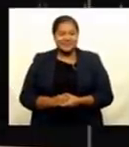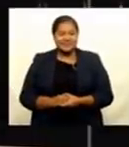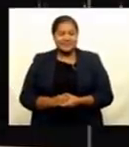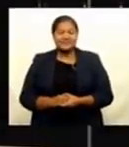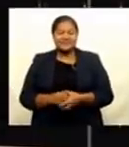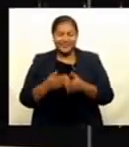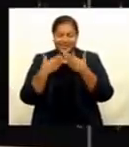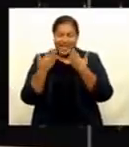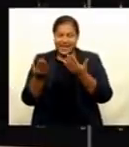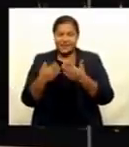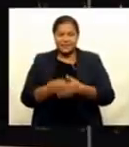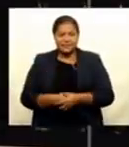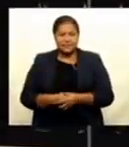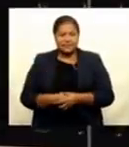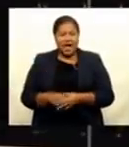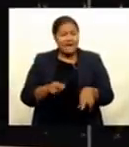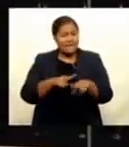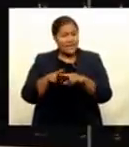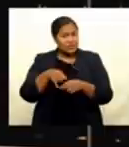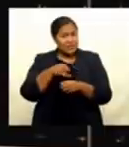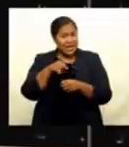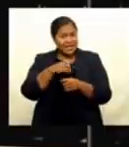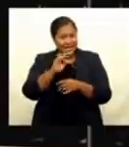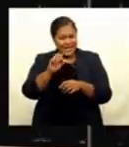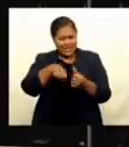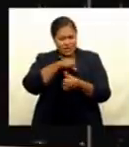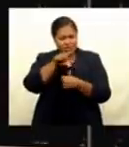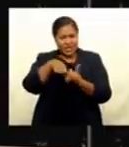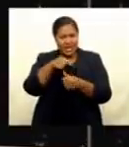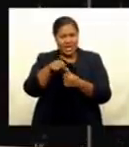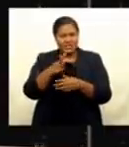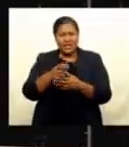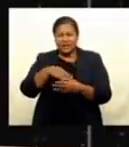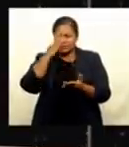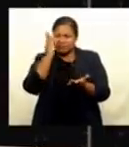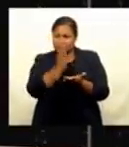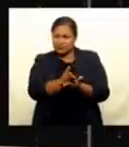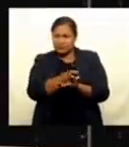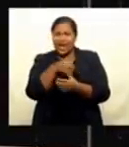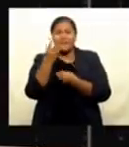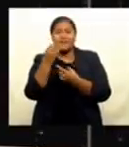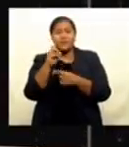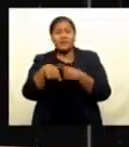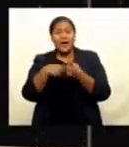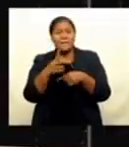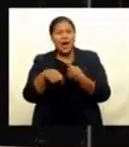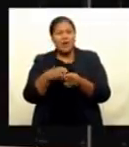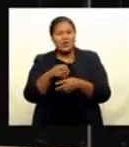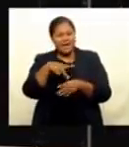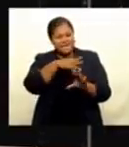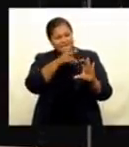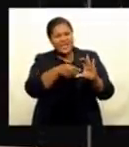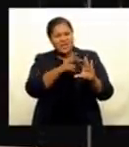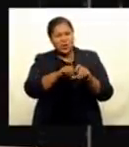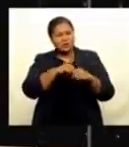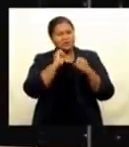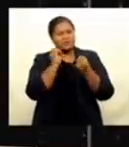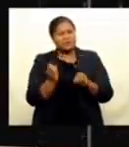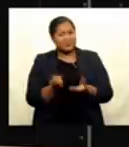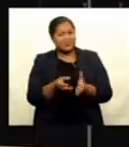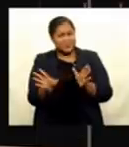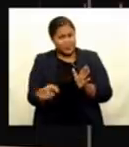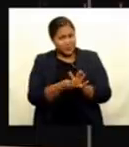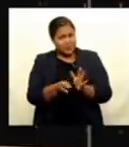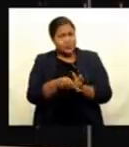Naka Felipe. The Fiji Medical Association has set the record straight on post-vaccine videos uploaded to social media. Videos